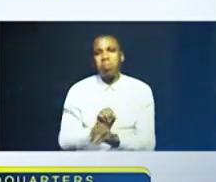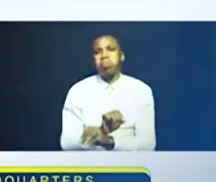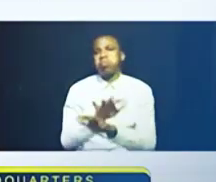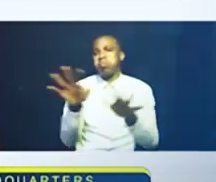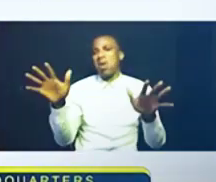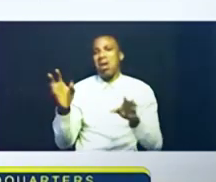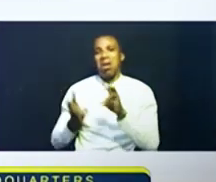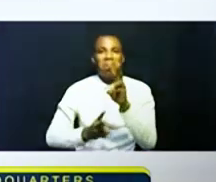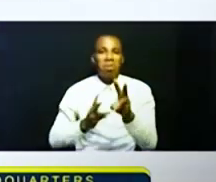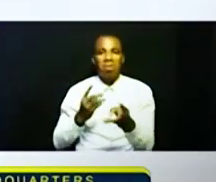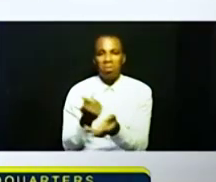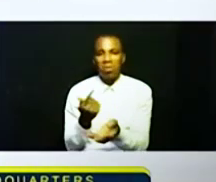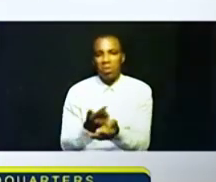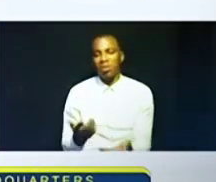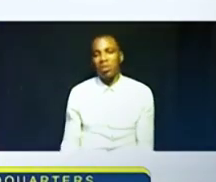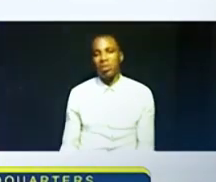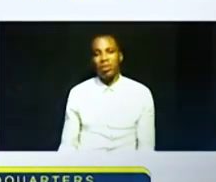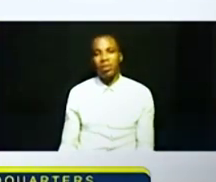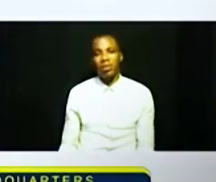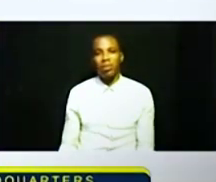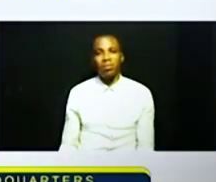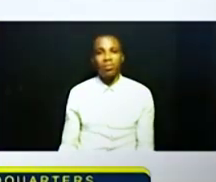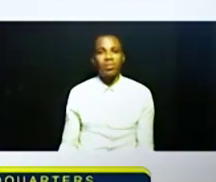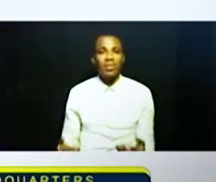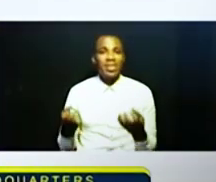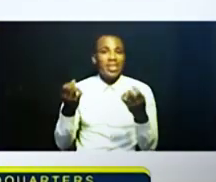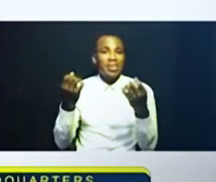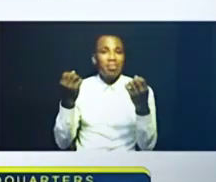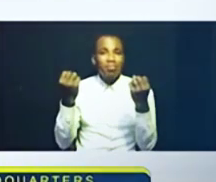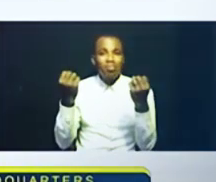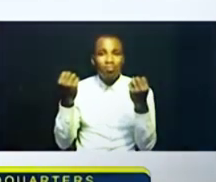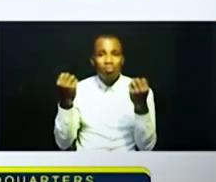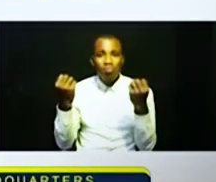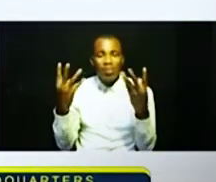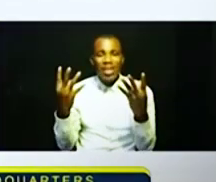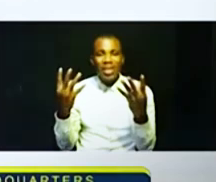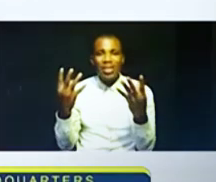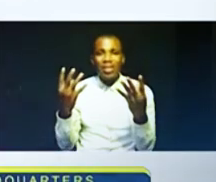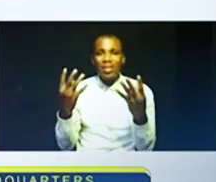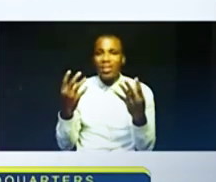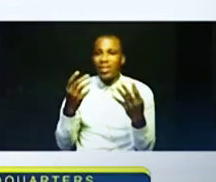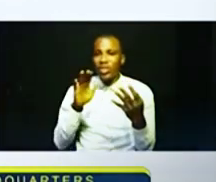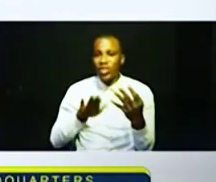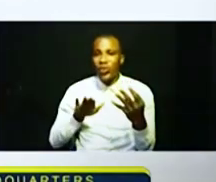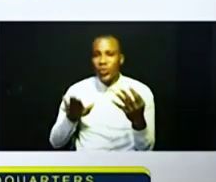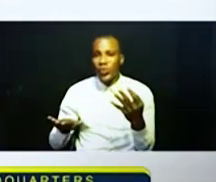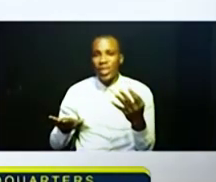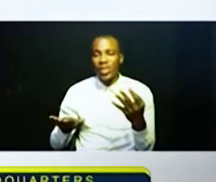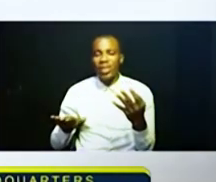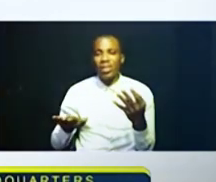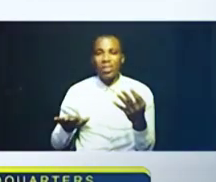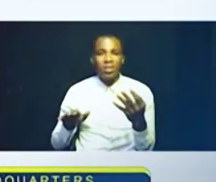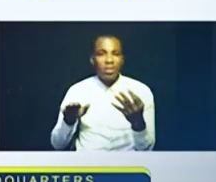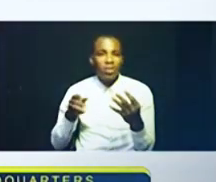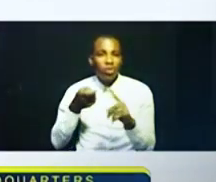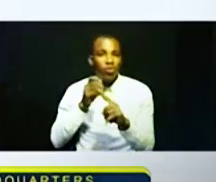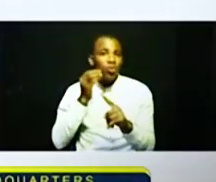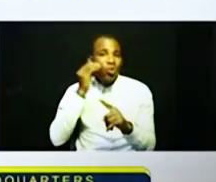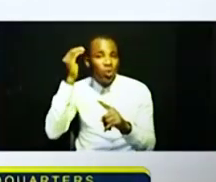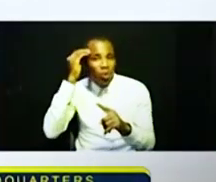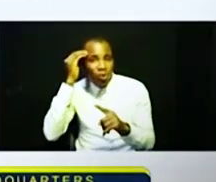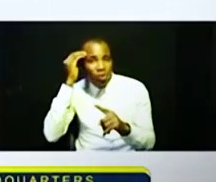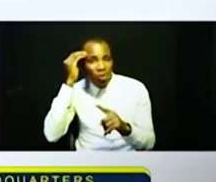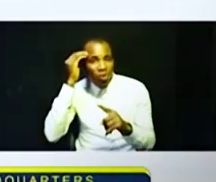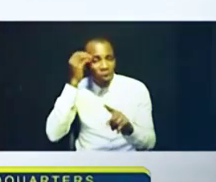See, most children in most homes grow up in pagan ignorance of God and His